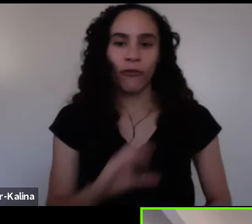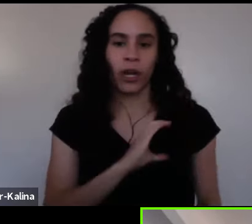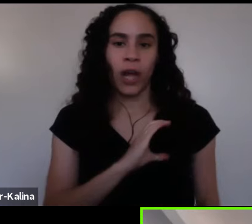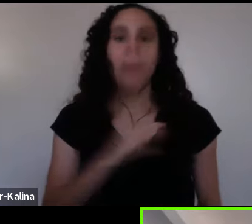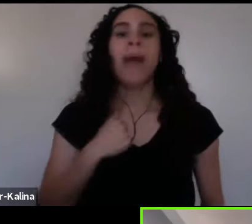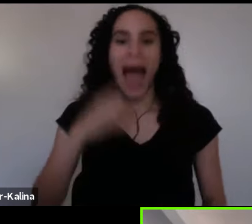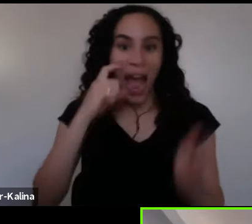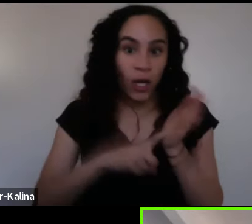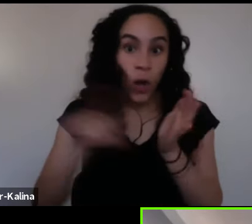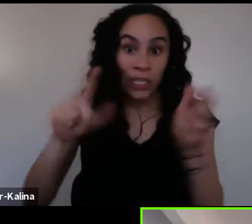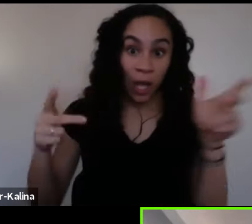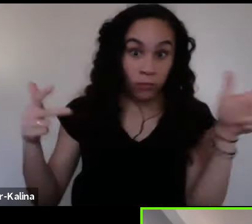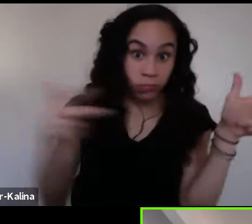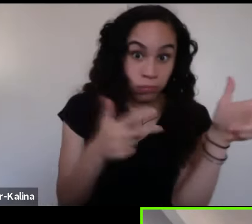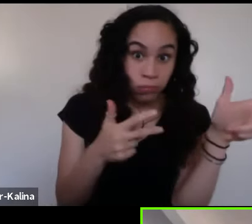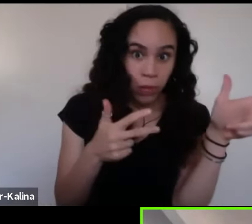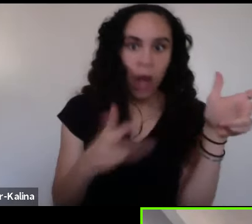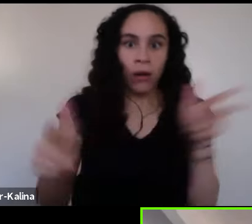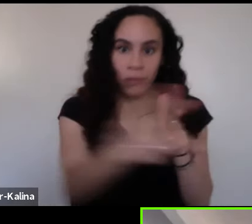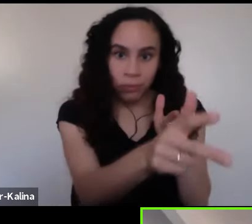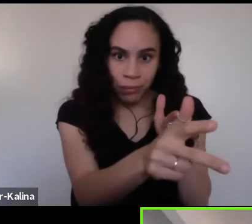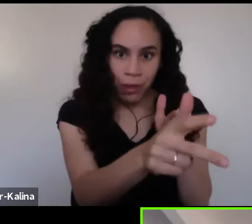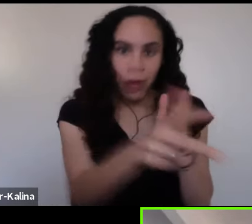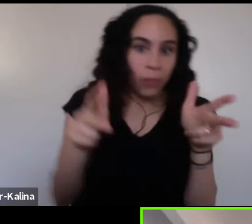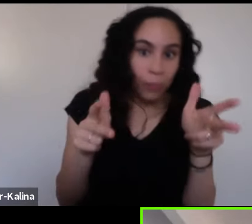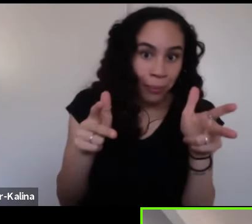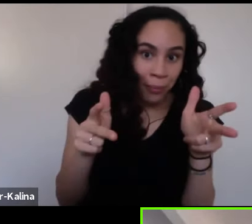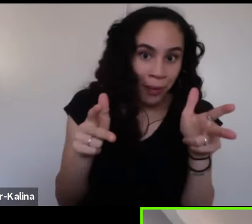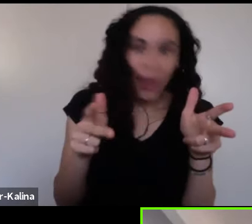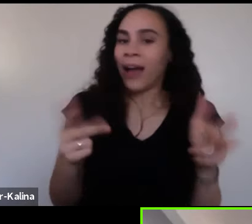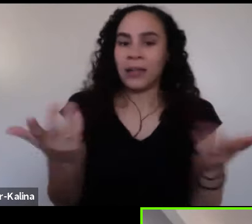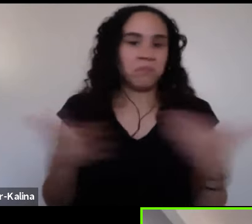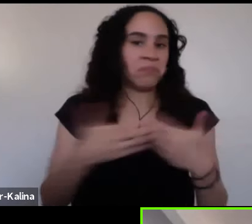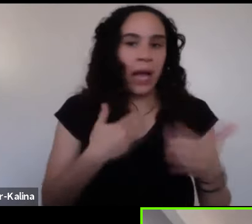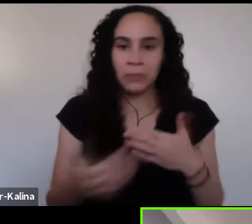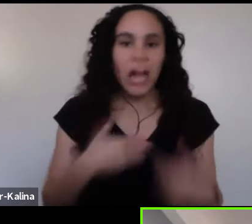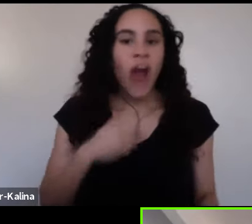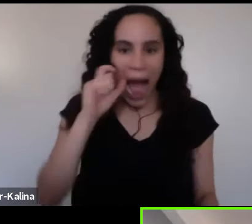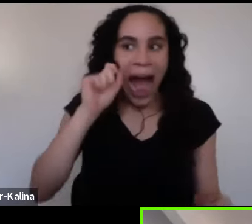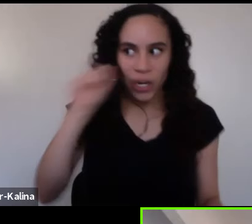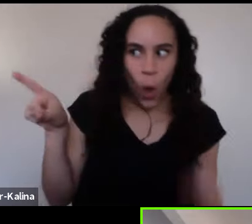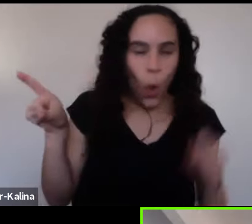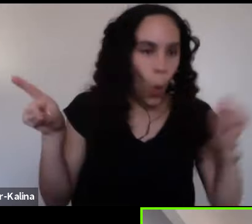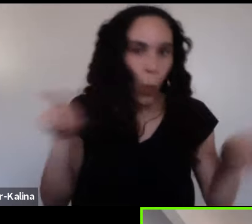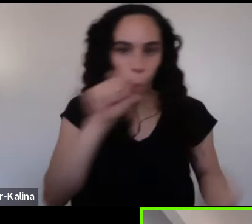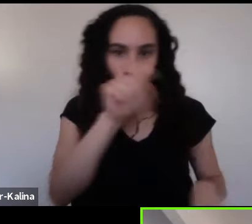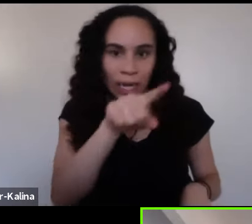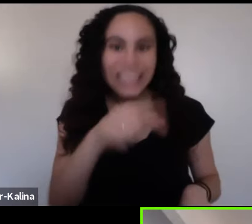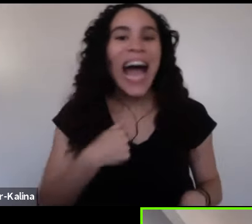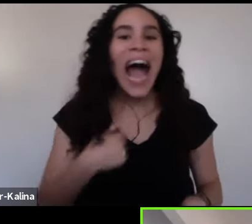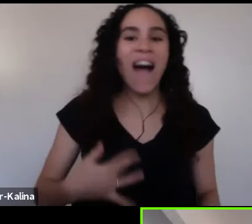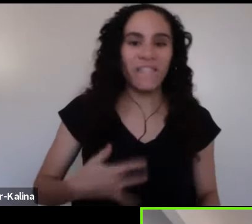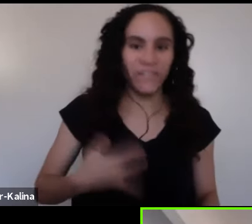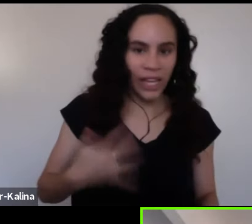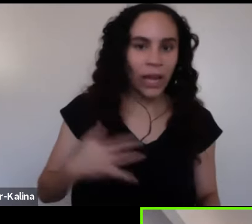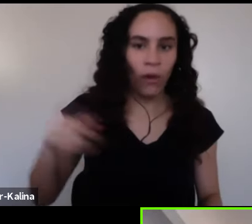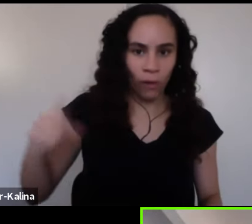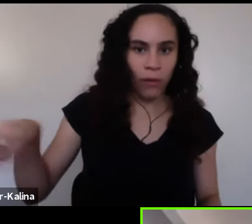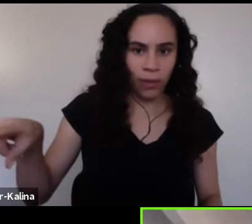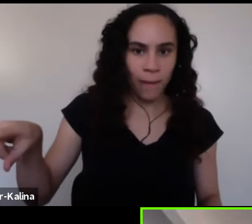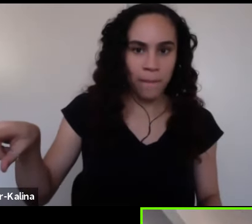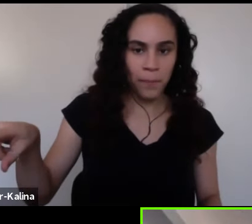behind me, when they're in front of me, when they're on the side of me, you know, I notice and I feel them. And